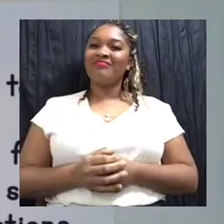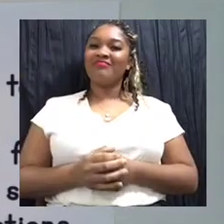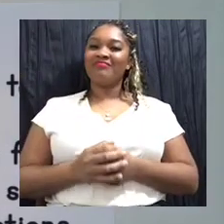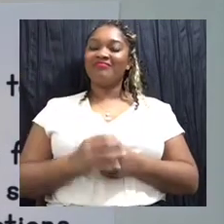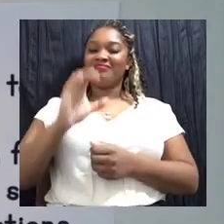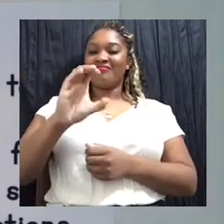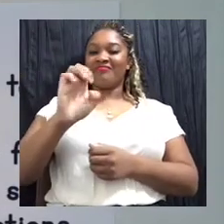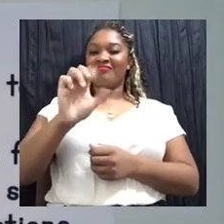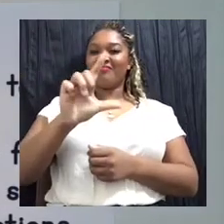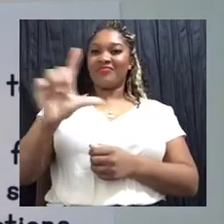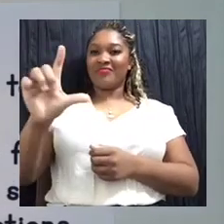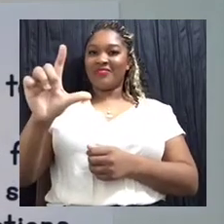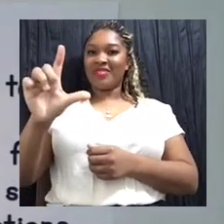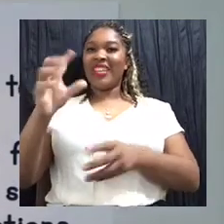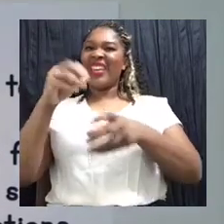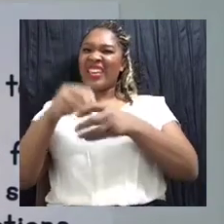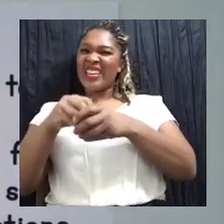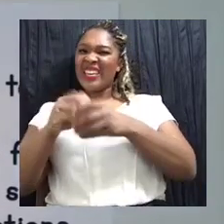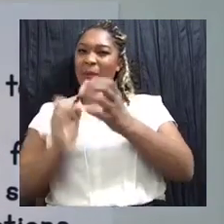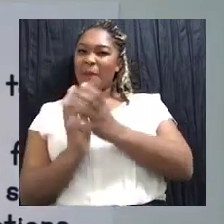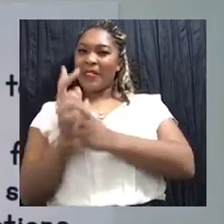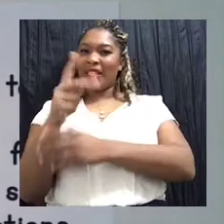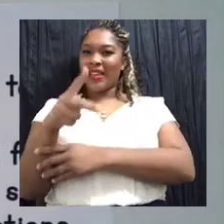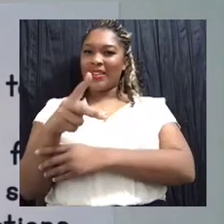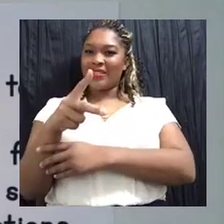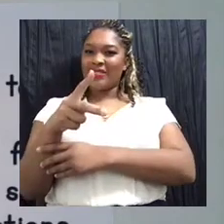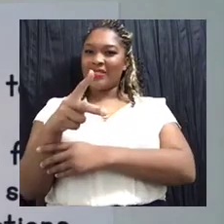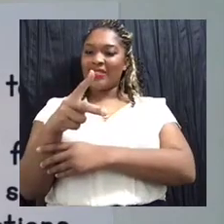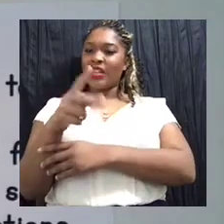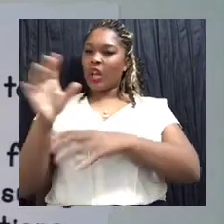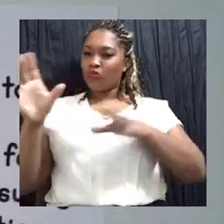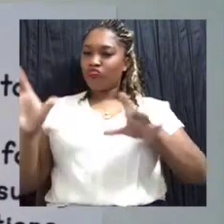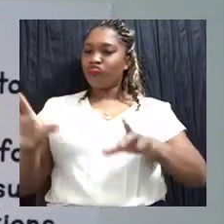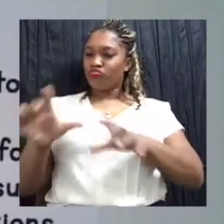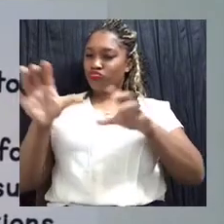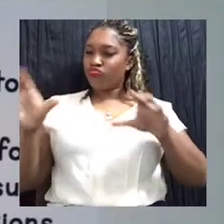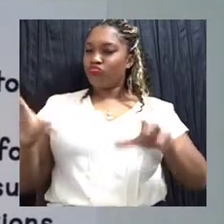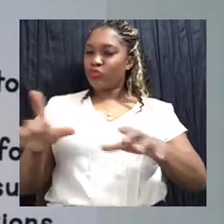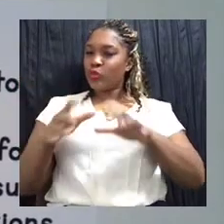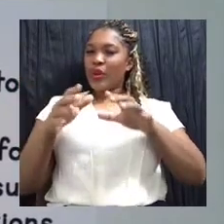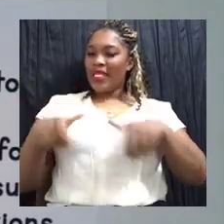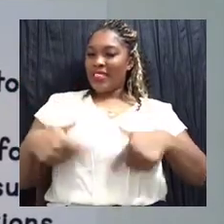Cells in the plant carry out life functions,